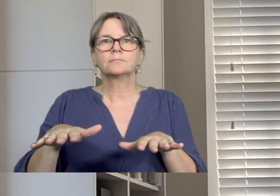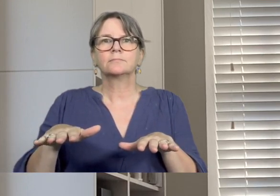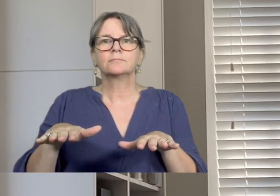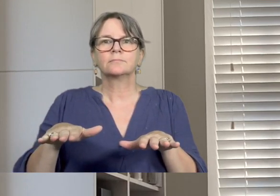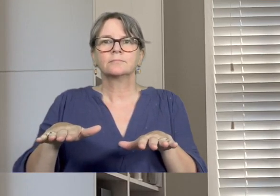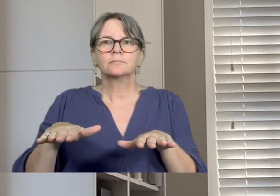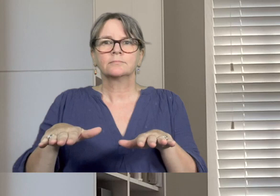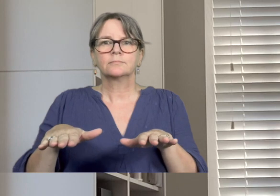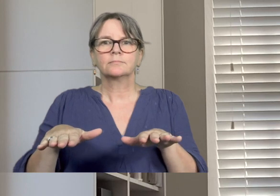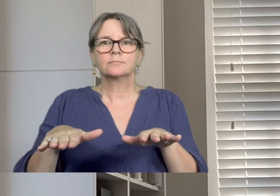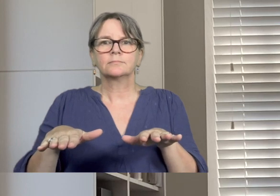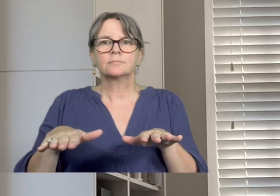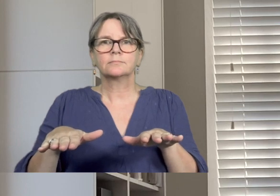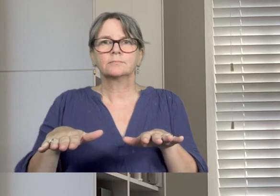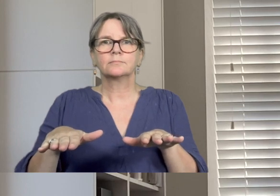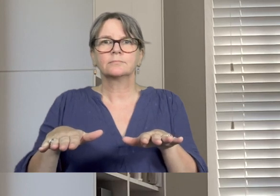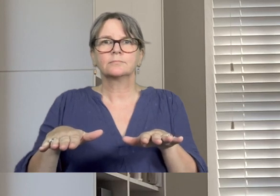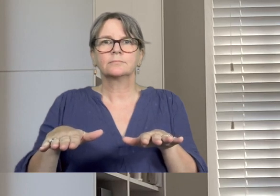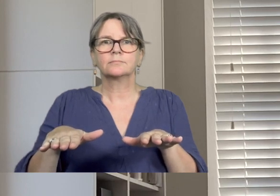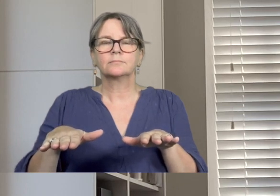And away.